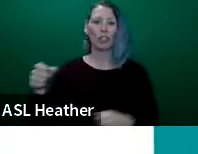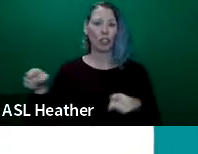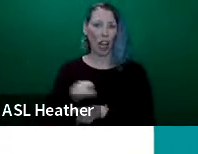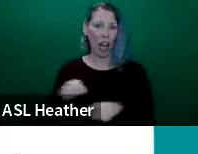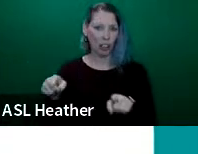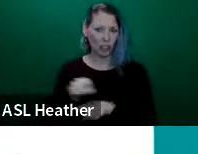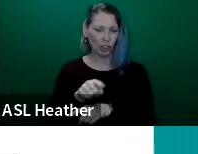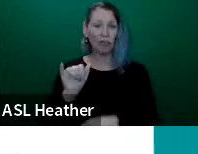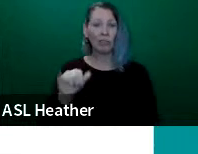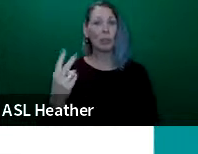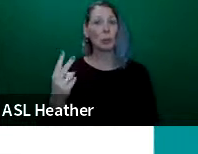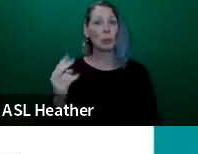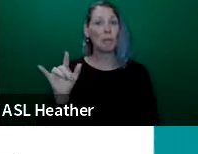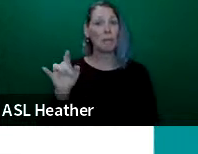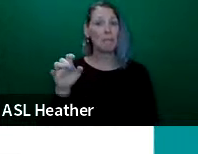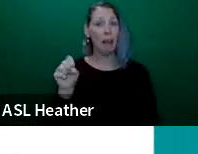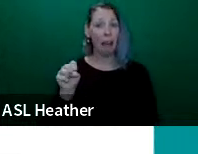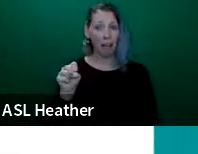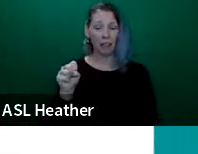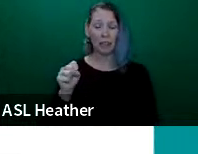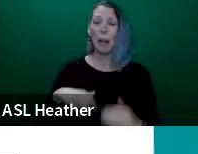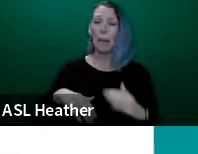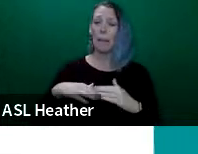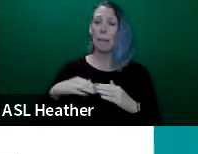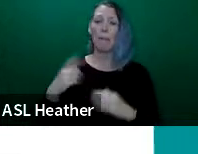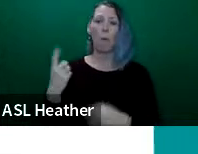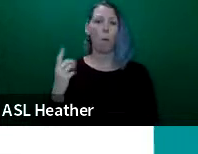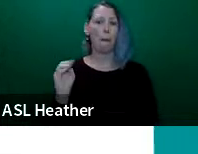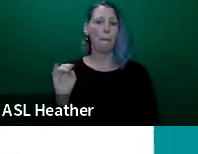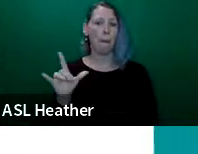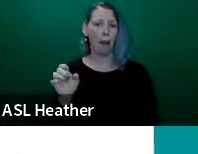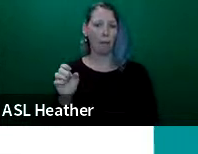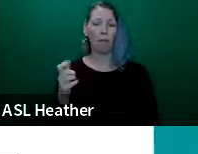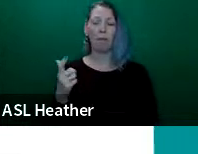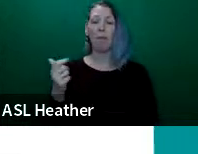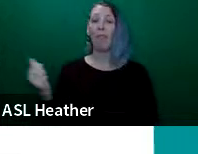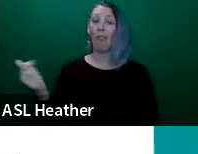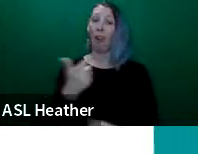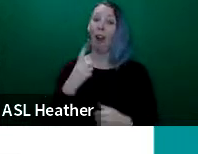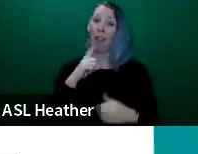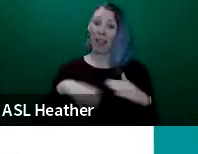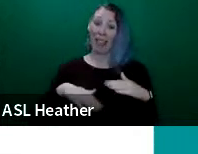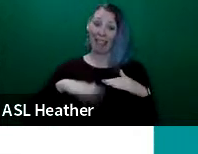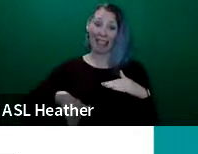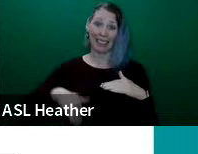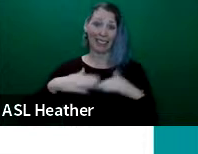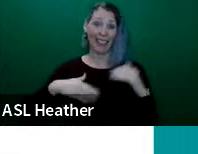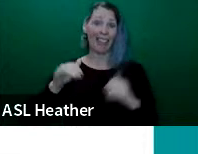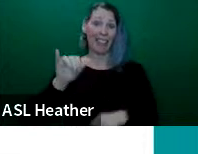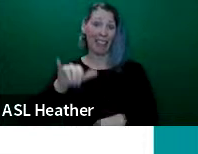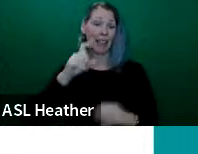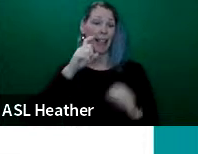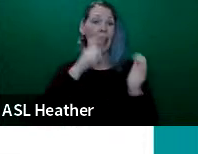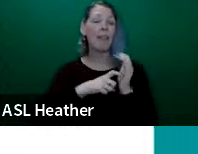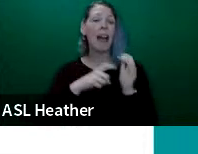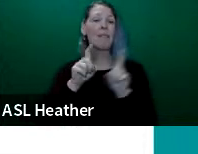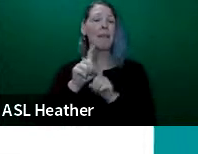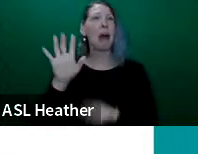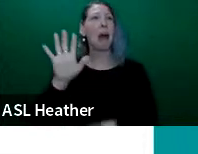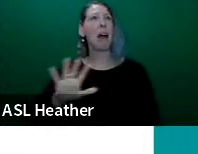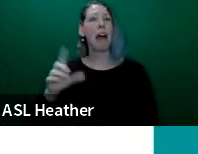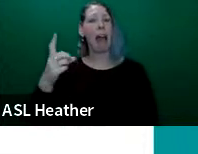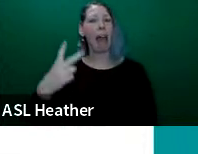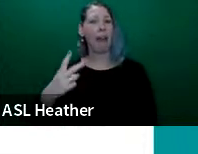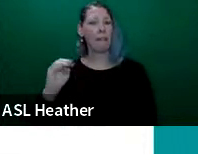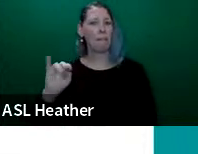2 miles with a minimum of 1 mile. All of our interchanges are less than that, with many of them kind of identified about half-mile